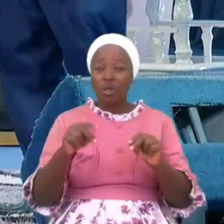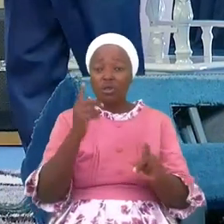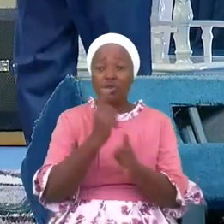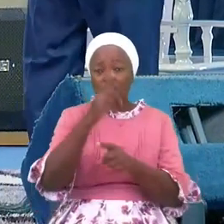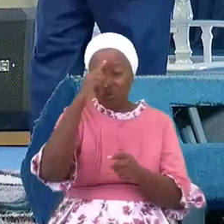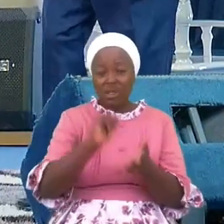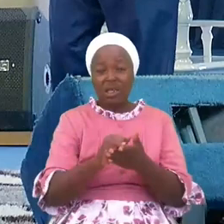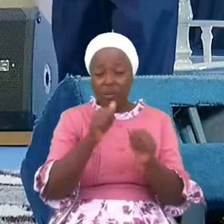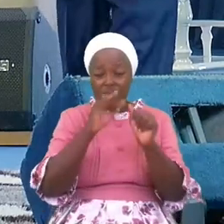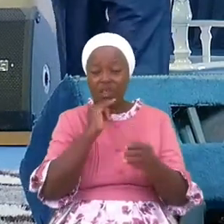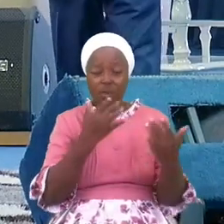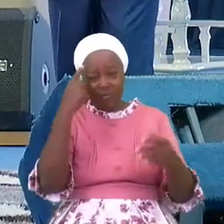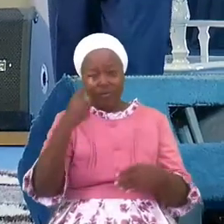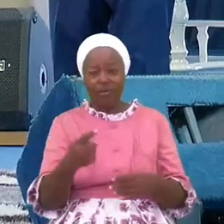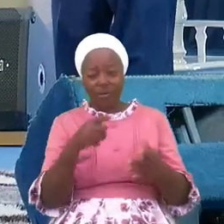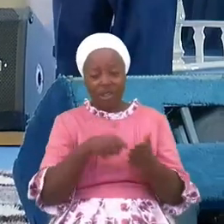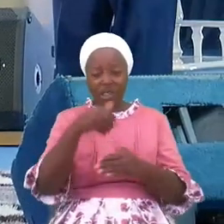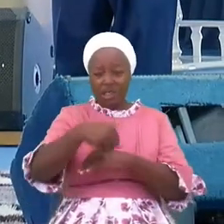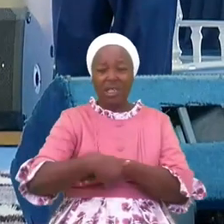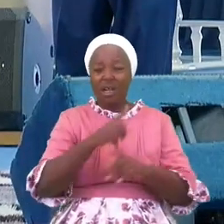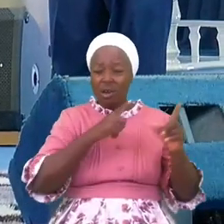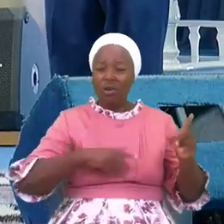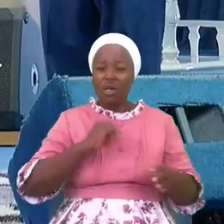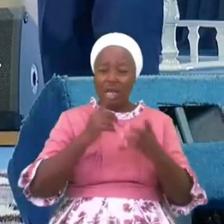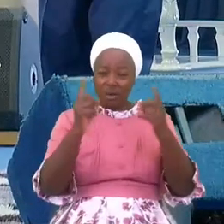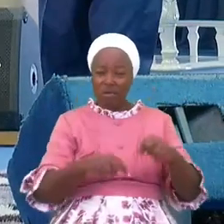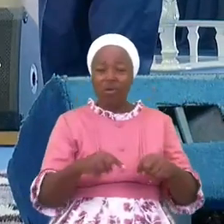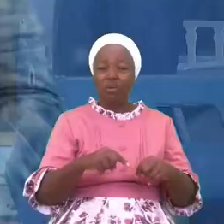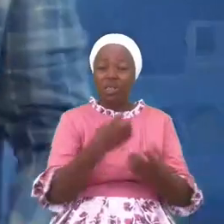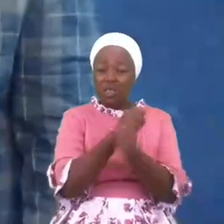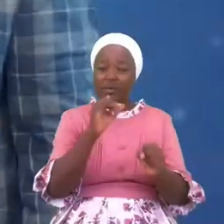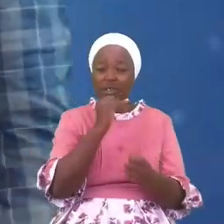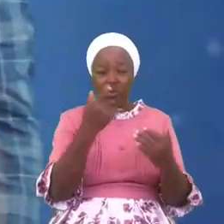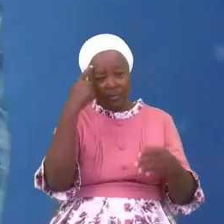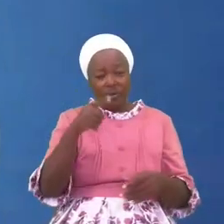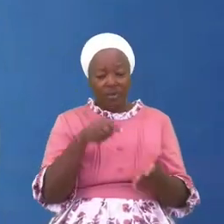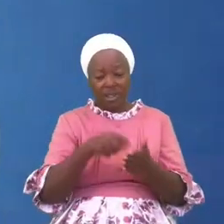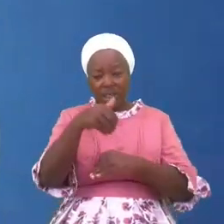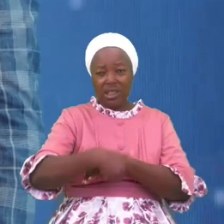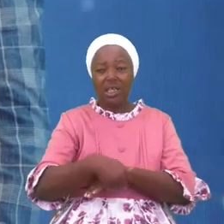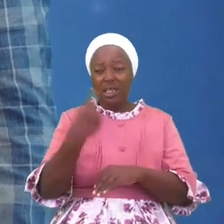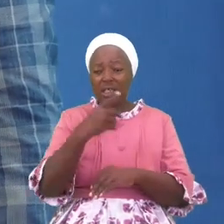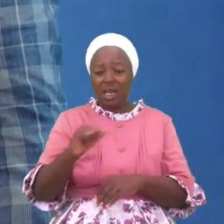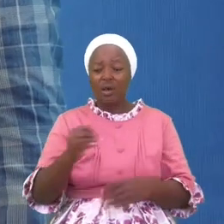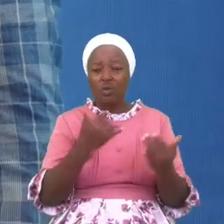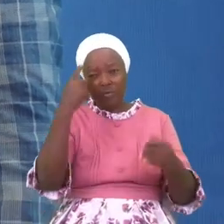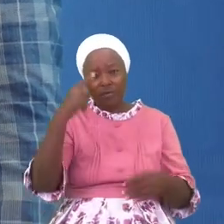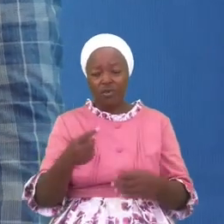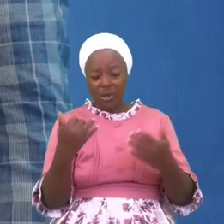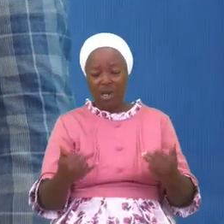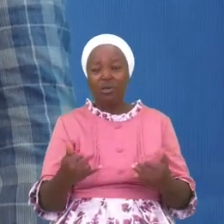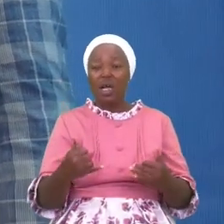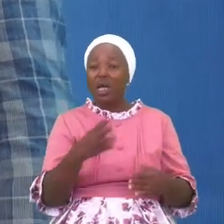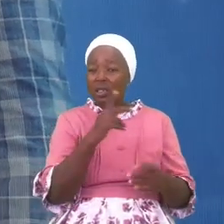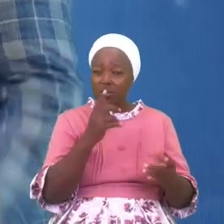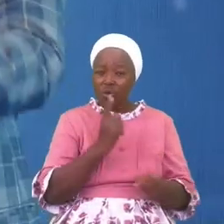you. Rise up wherever you are. And we're going to pray together now. And we're going to seal that your response. And we're going